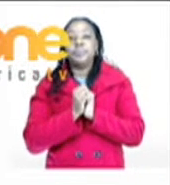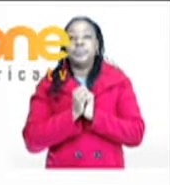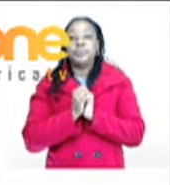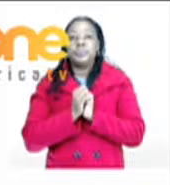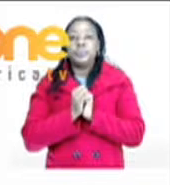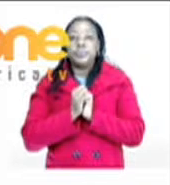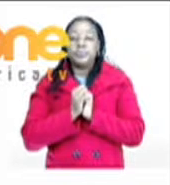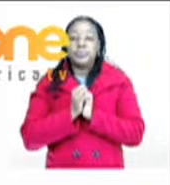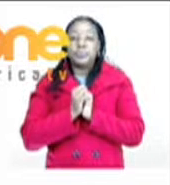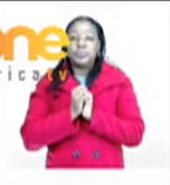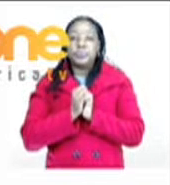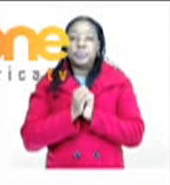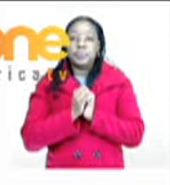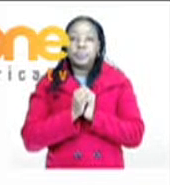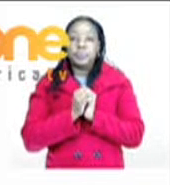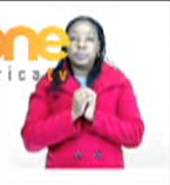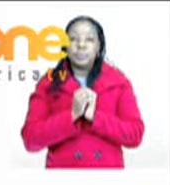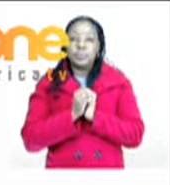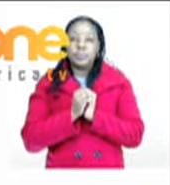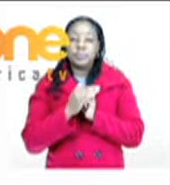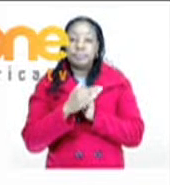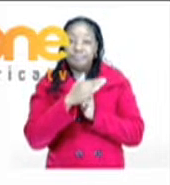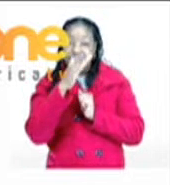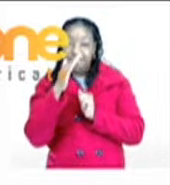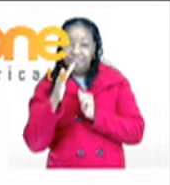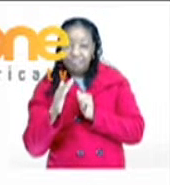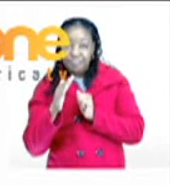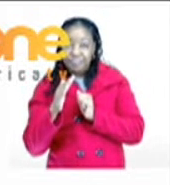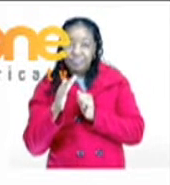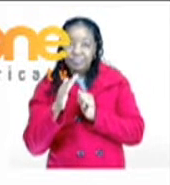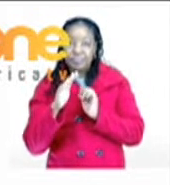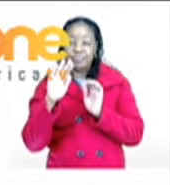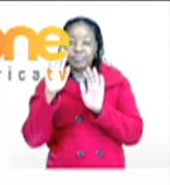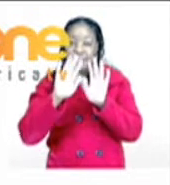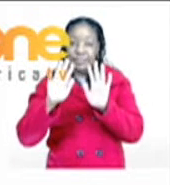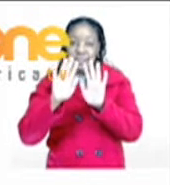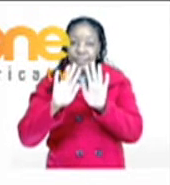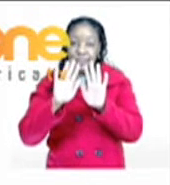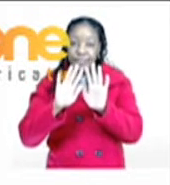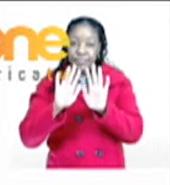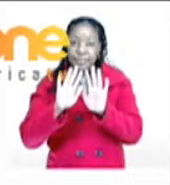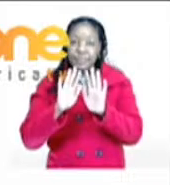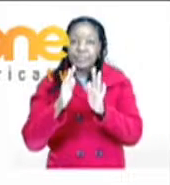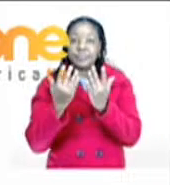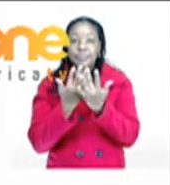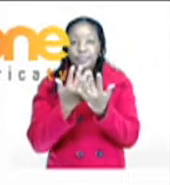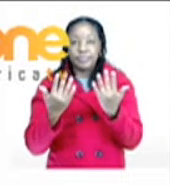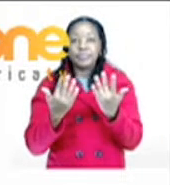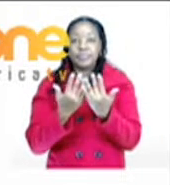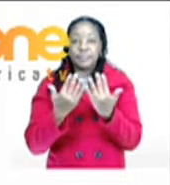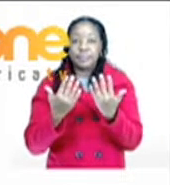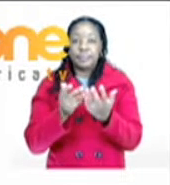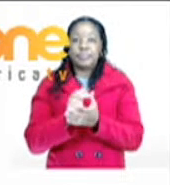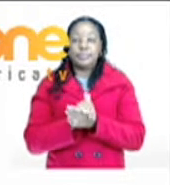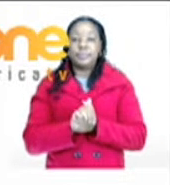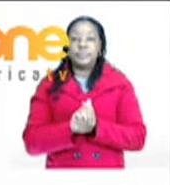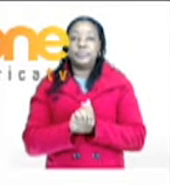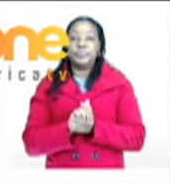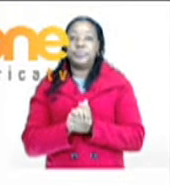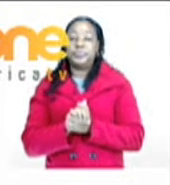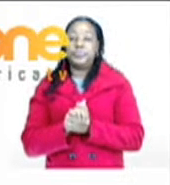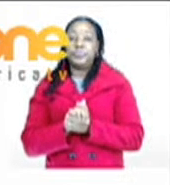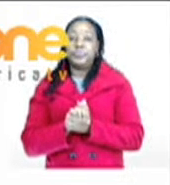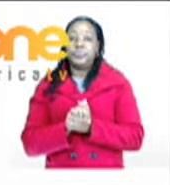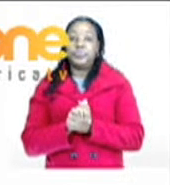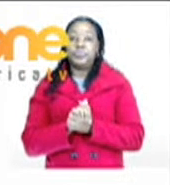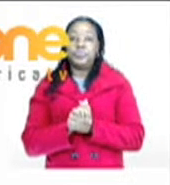as white as it is and color the other part green. As you can see